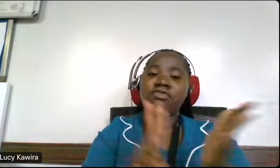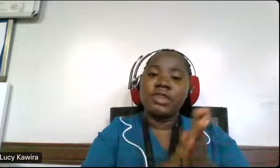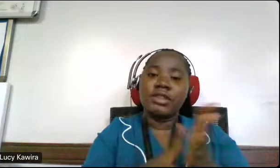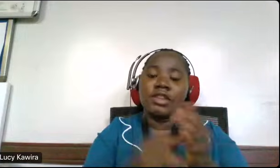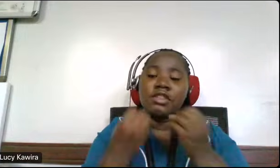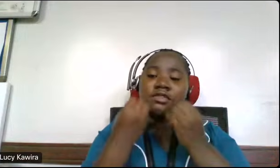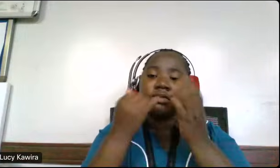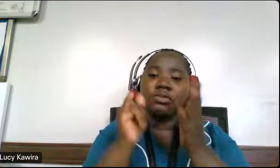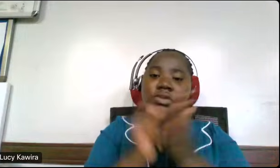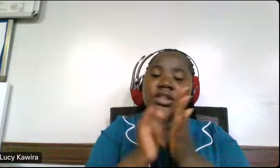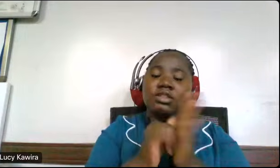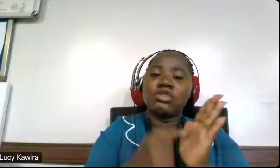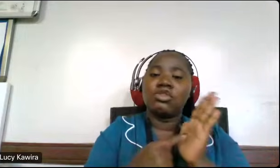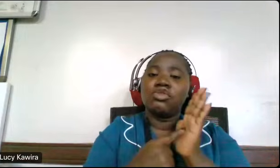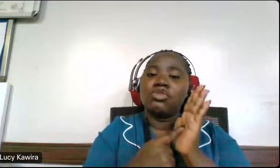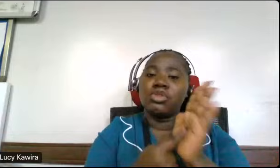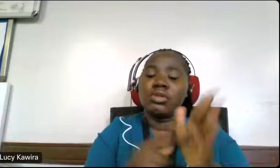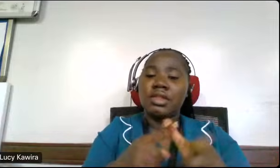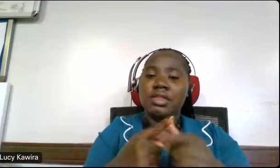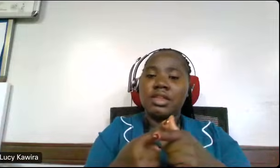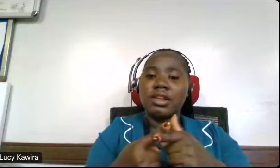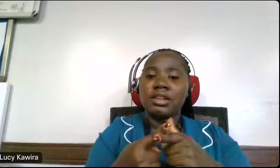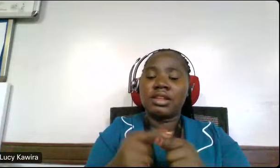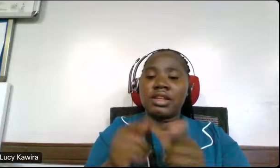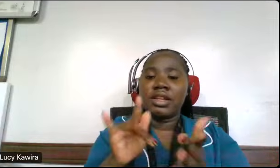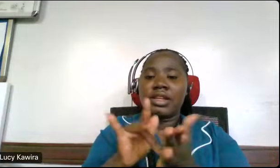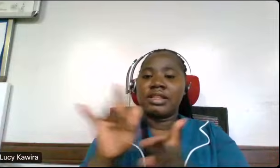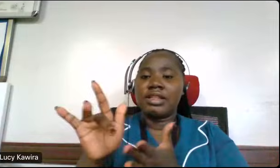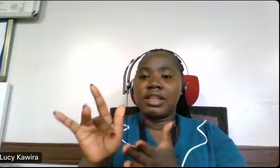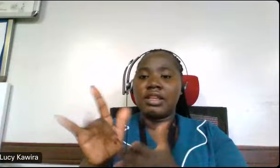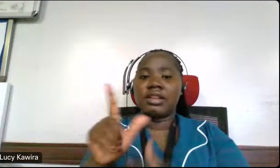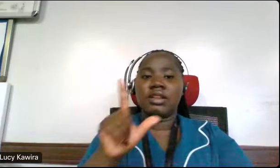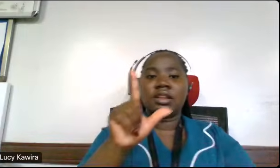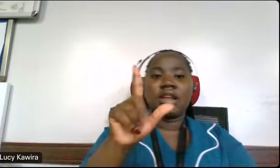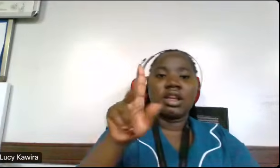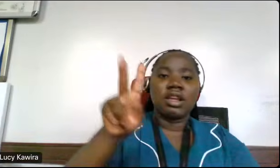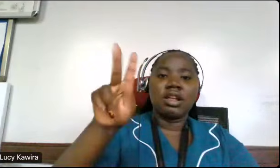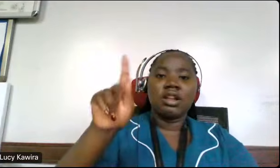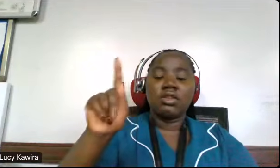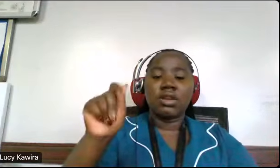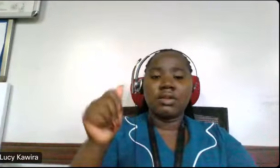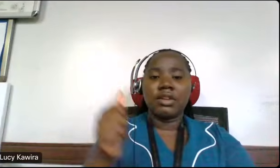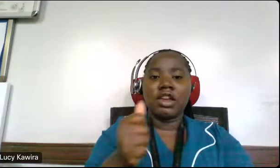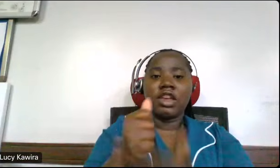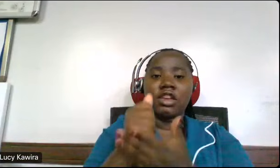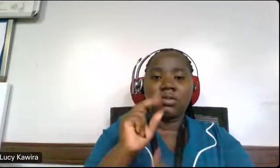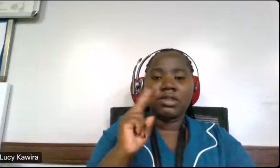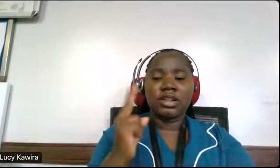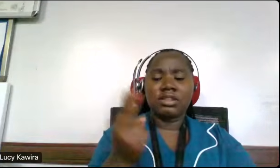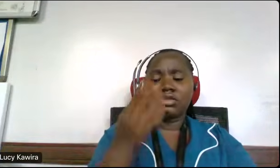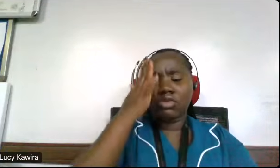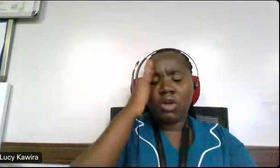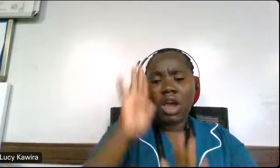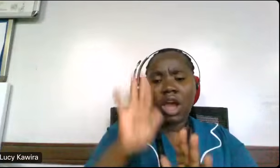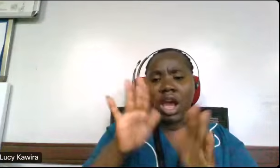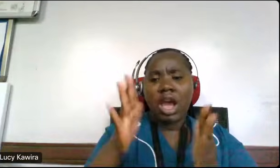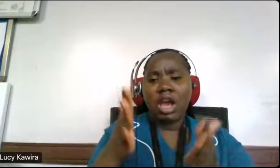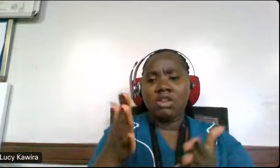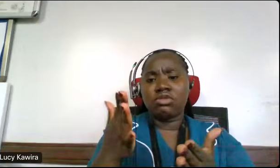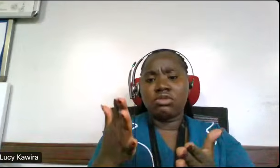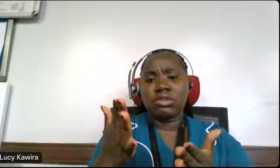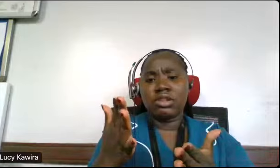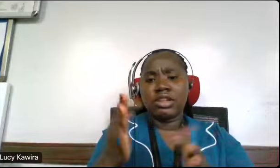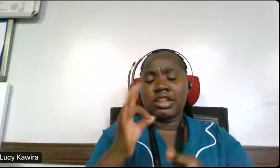presented before you can submit. Luca took us through how to check if you have a tax to pay or if you have a refund.